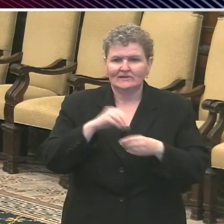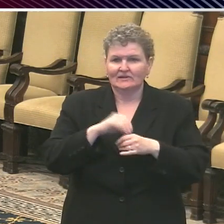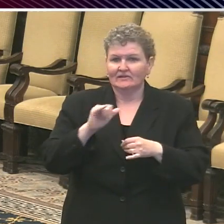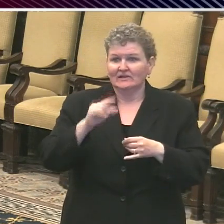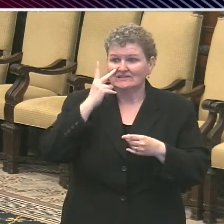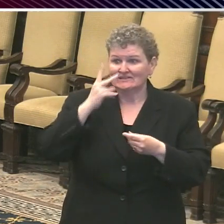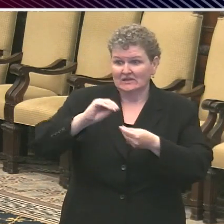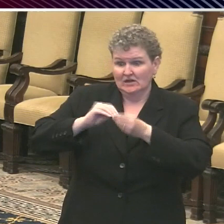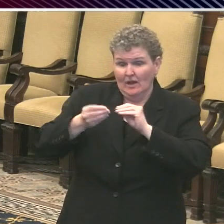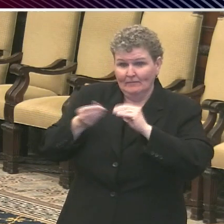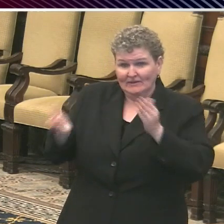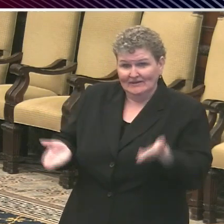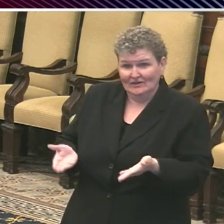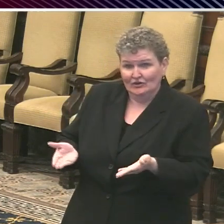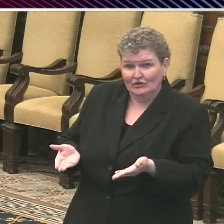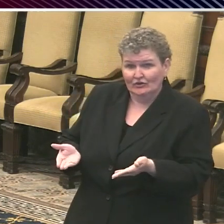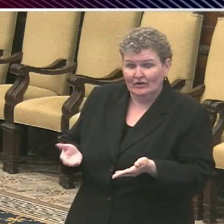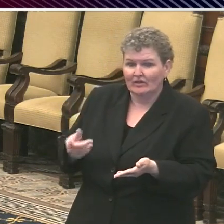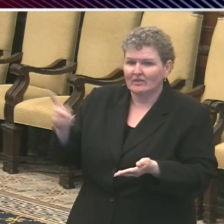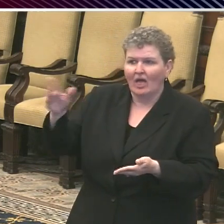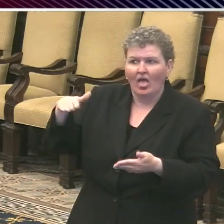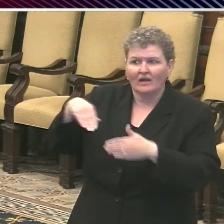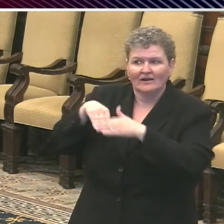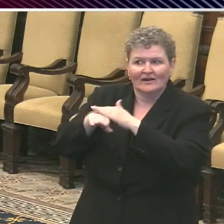tighter or looser. And as far as